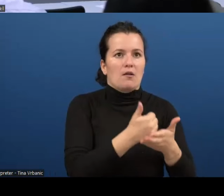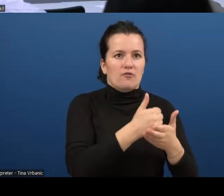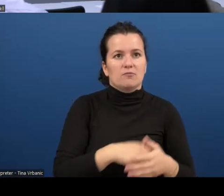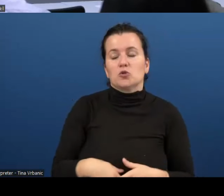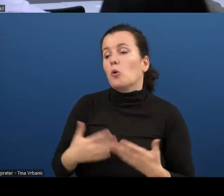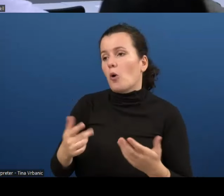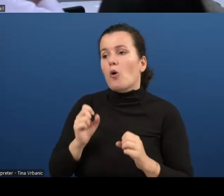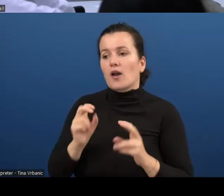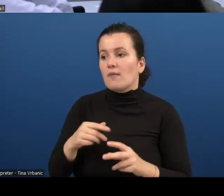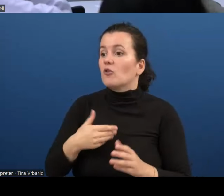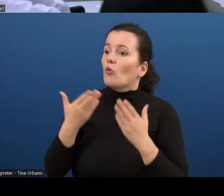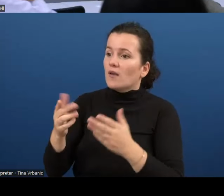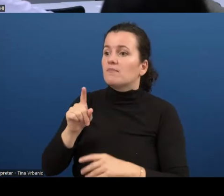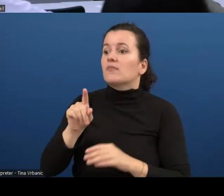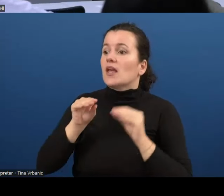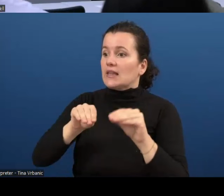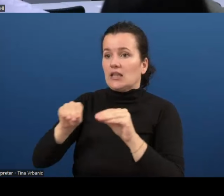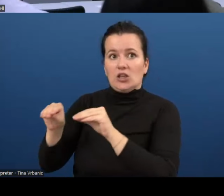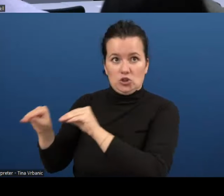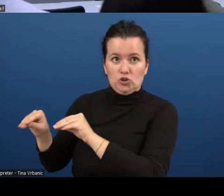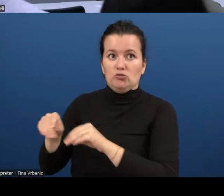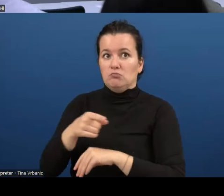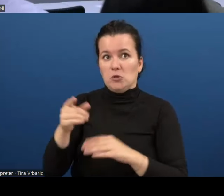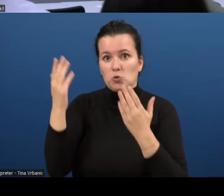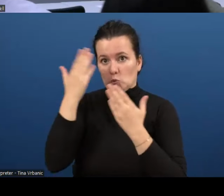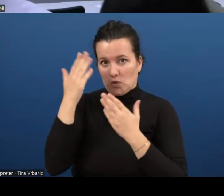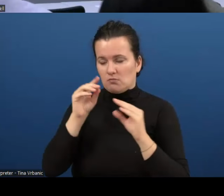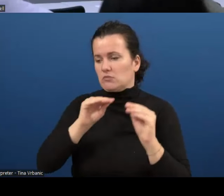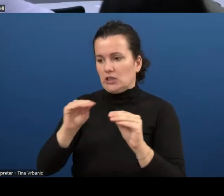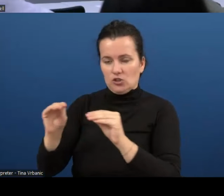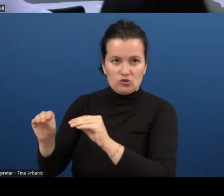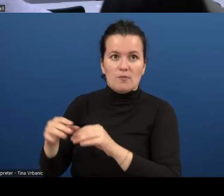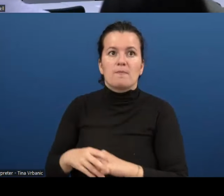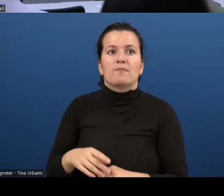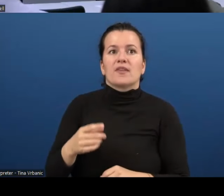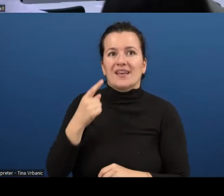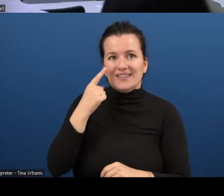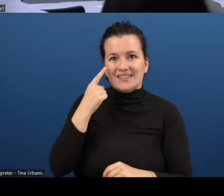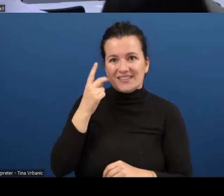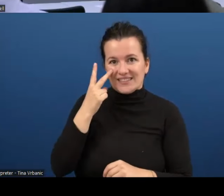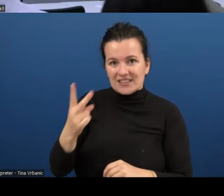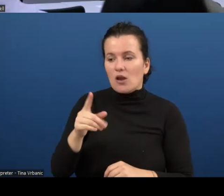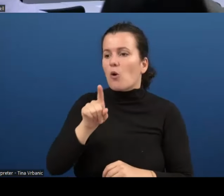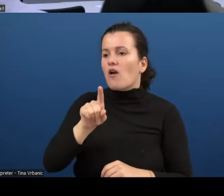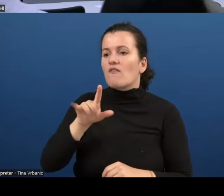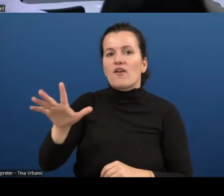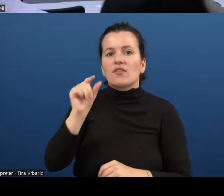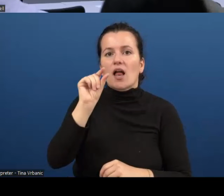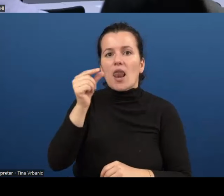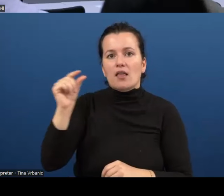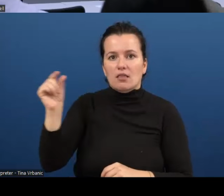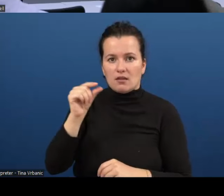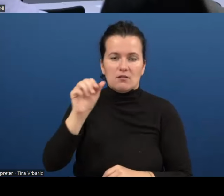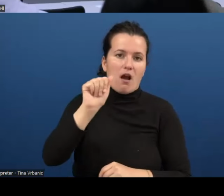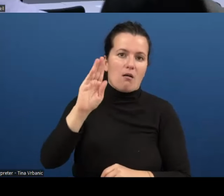And well, all our participants, we had 10 participants, they learned at least 15 letters in these